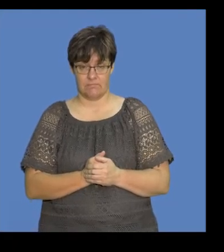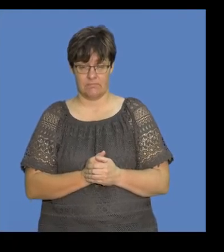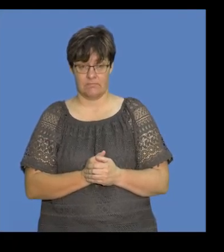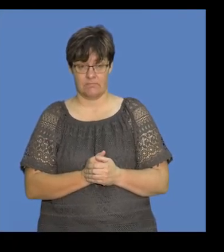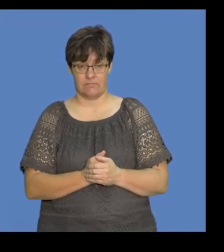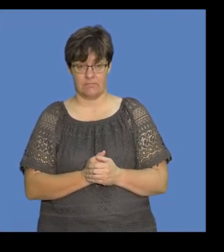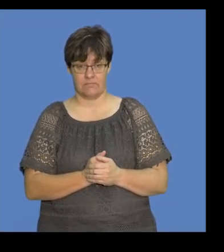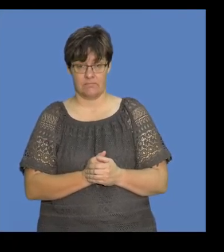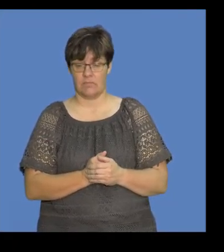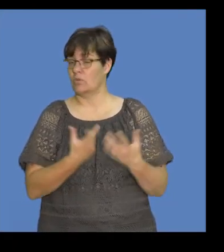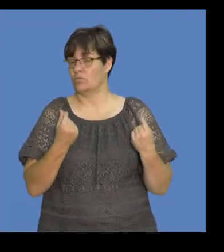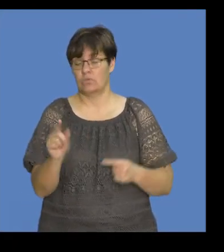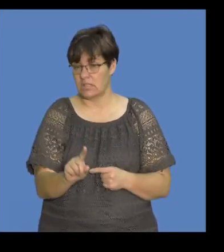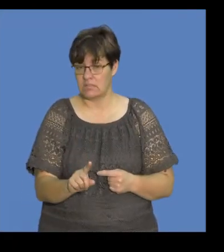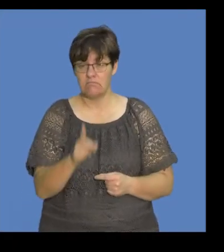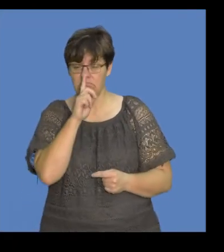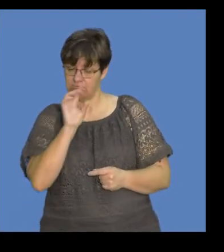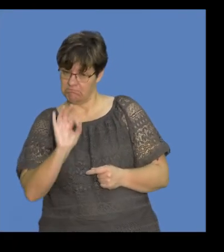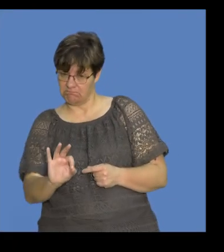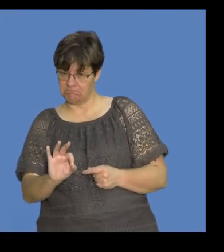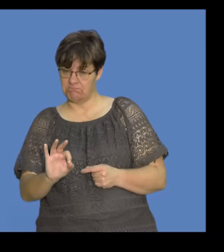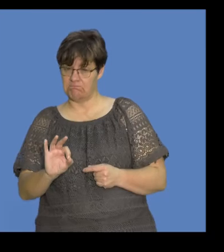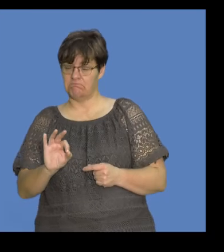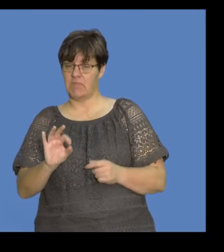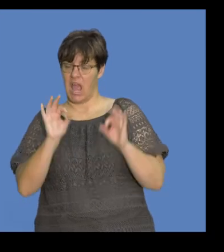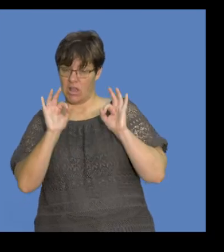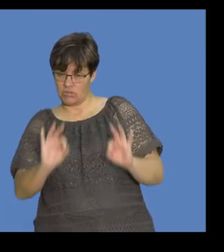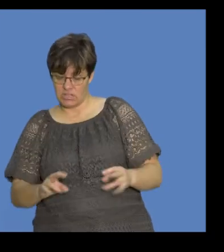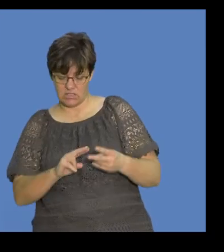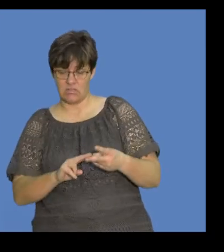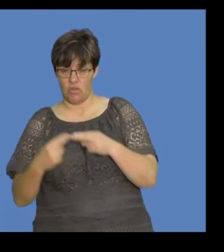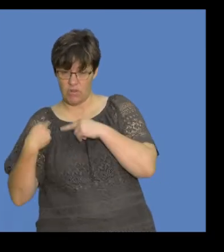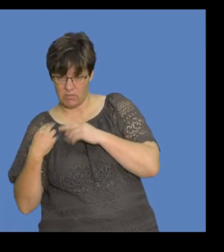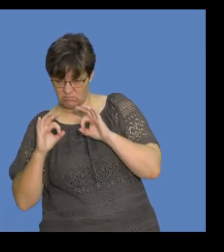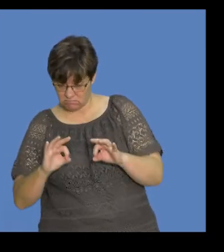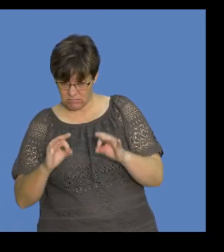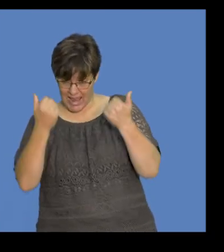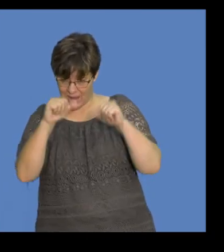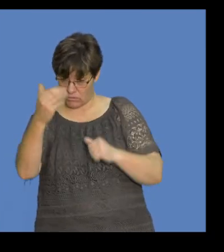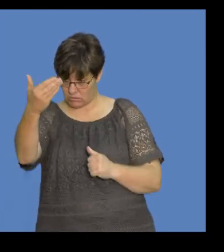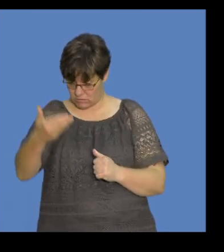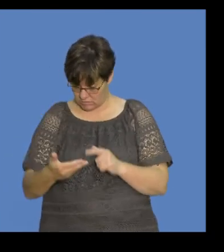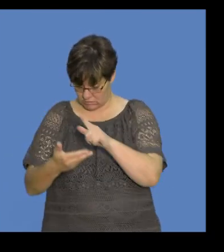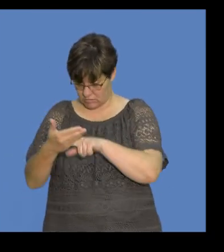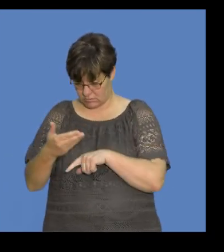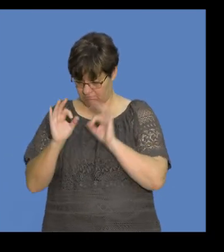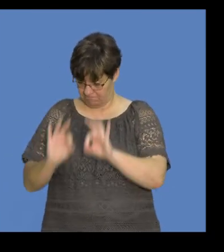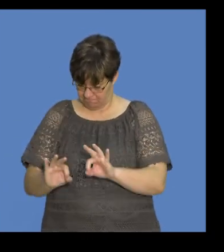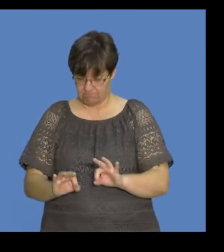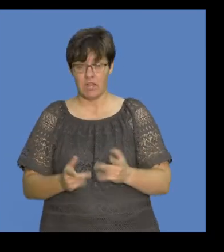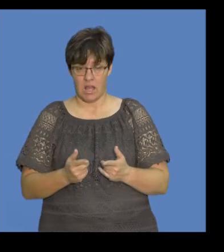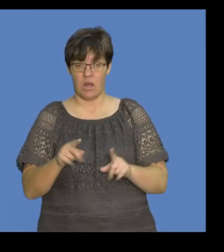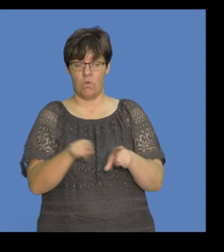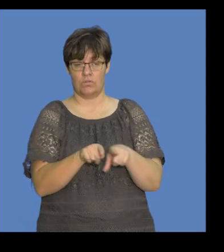And what do? We check the accuracy, reliability of our accounting records, and it promotes